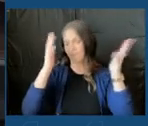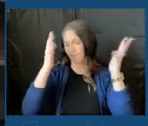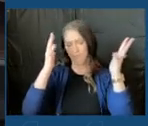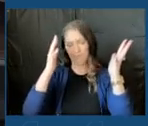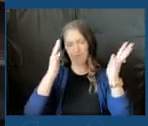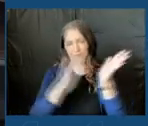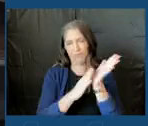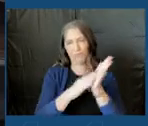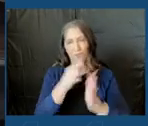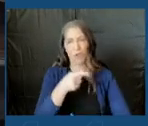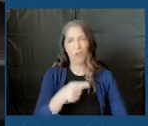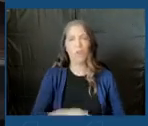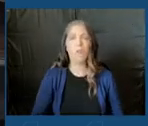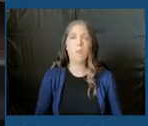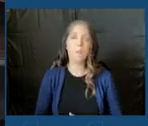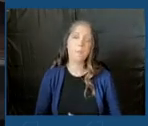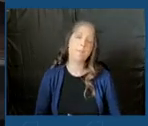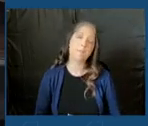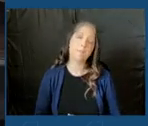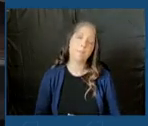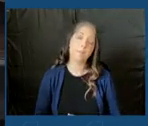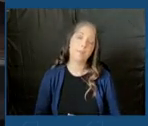number.